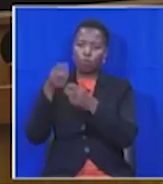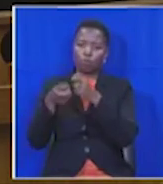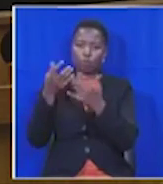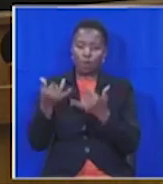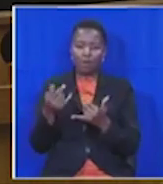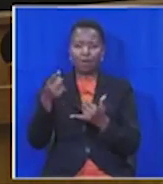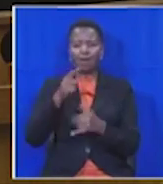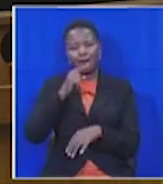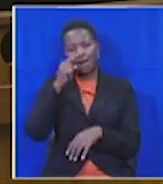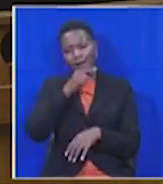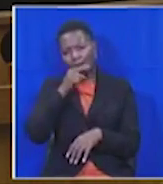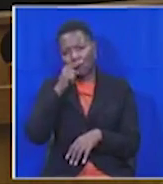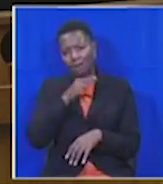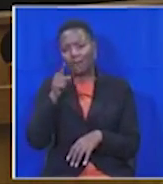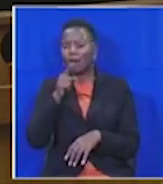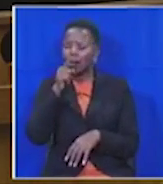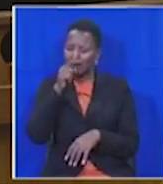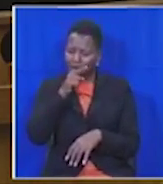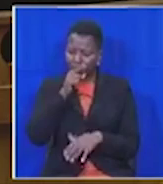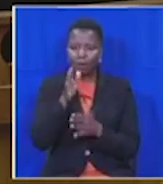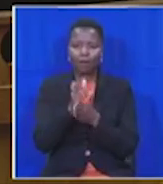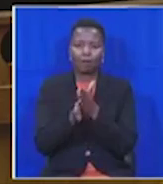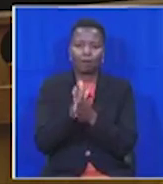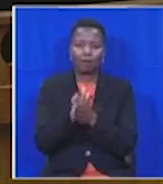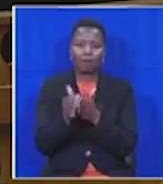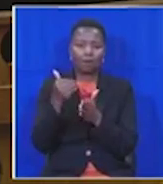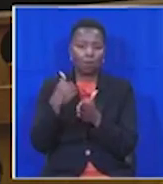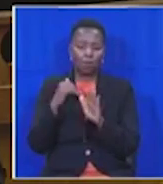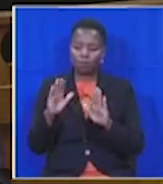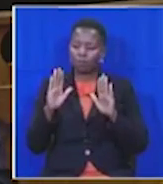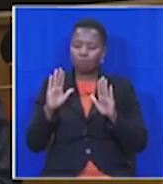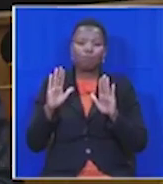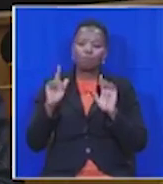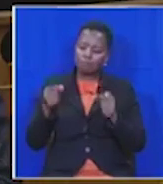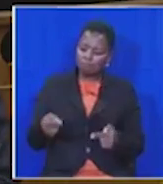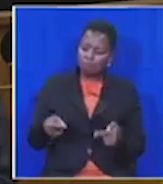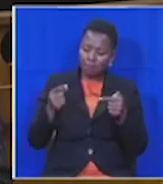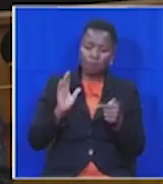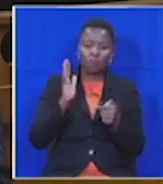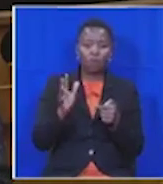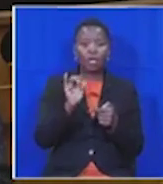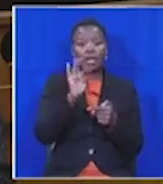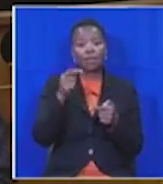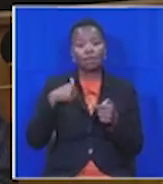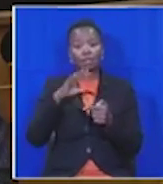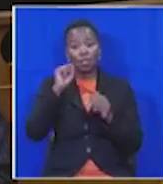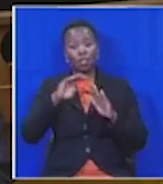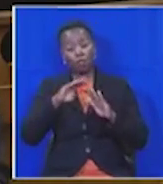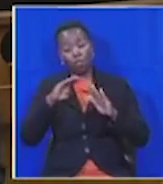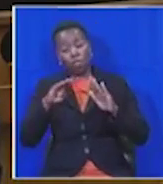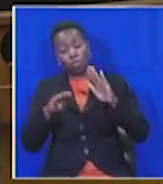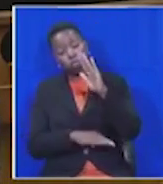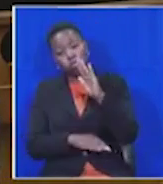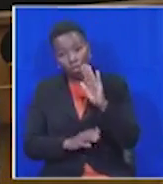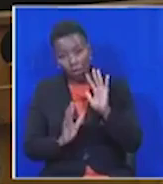is a lie, nothing but a lie, and we will never let it go unchallenged. If we are downgraded next week, and I sincerely